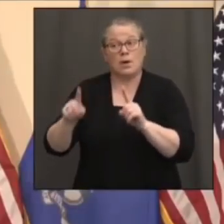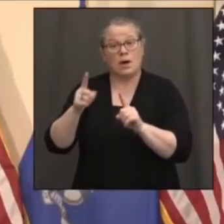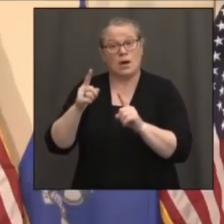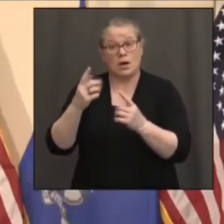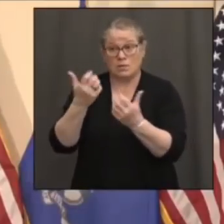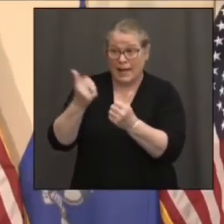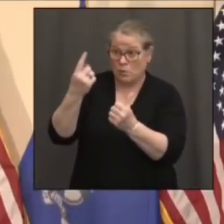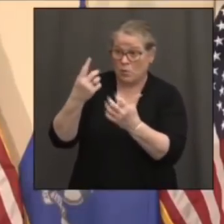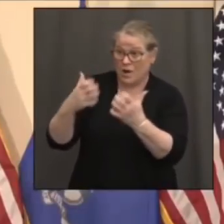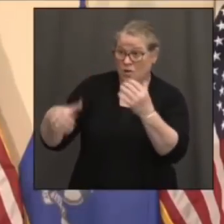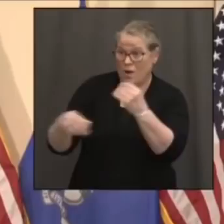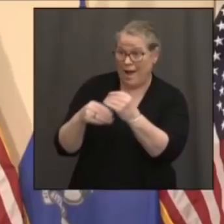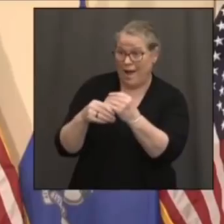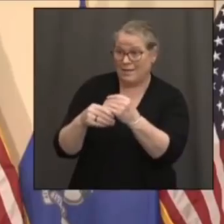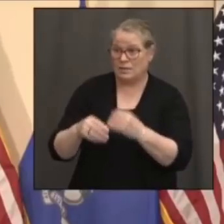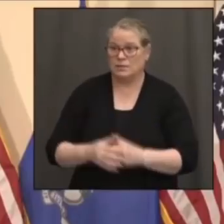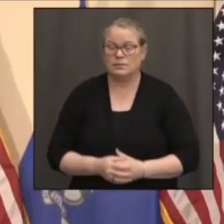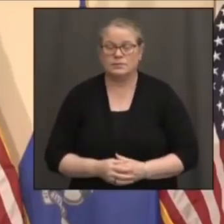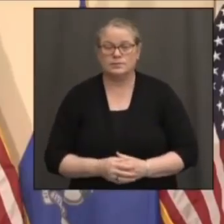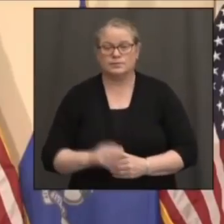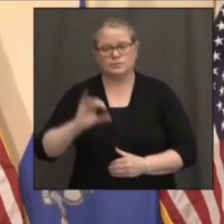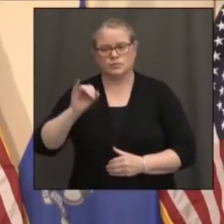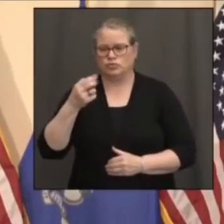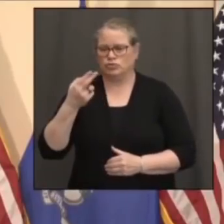No, I think that's perfectly summarized, Governor.